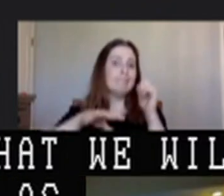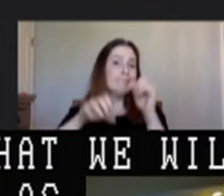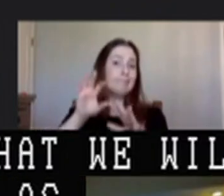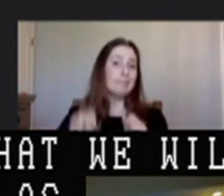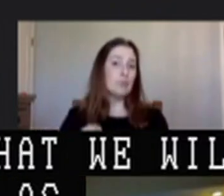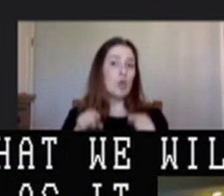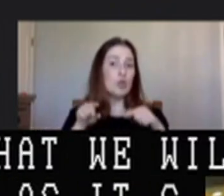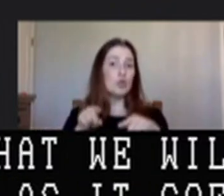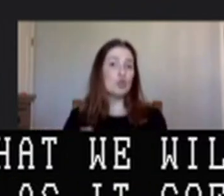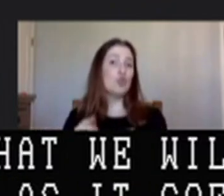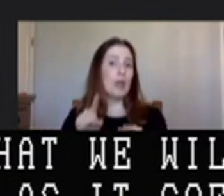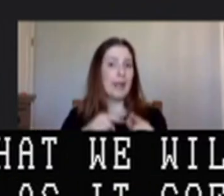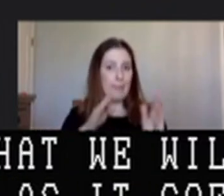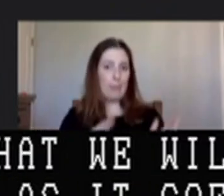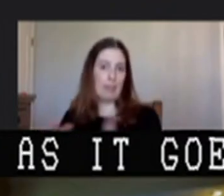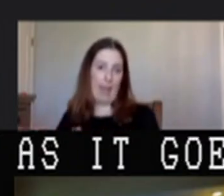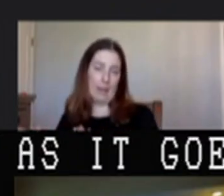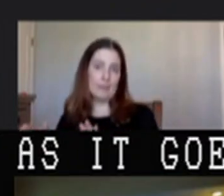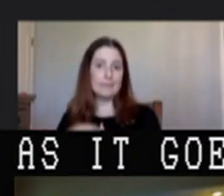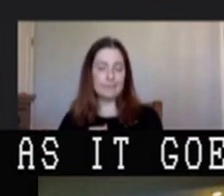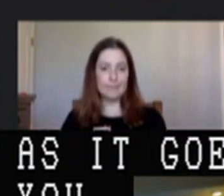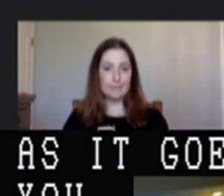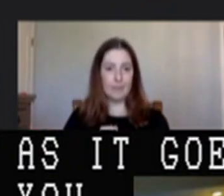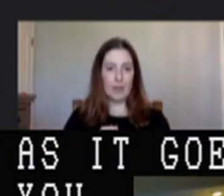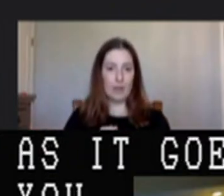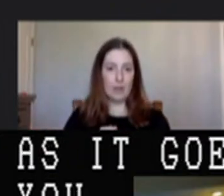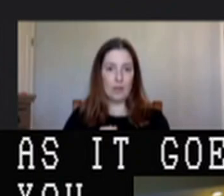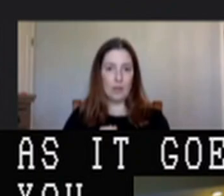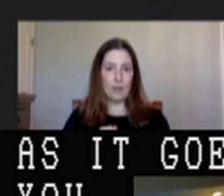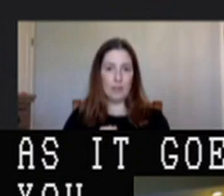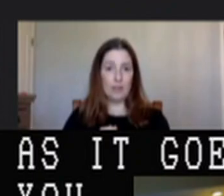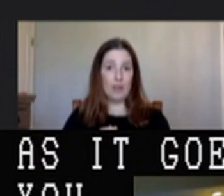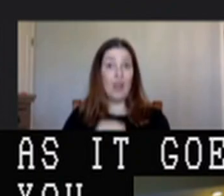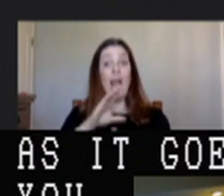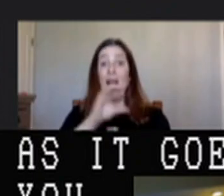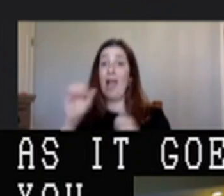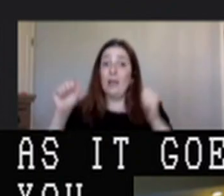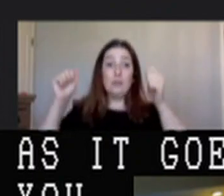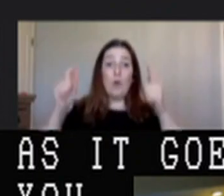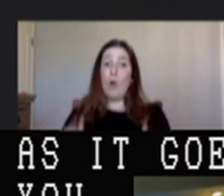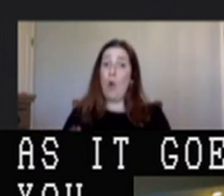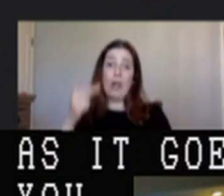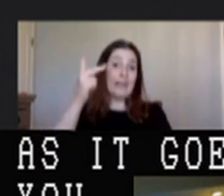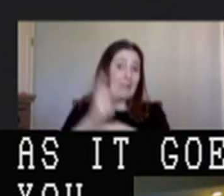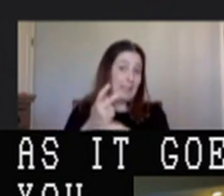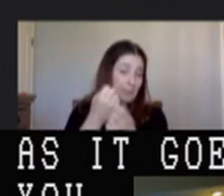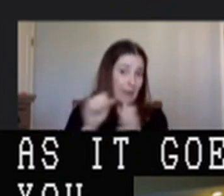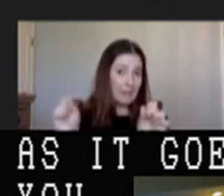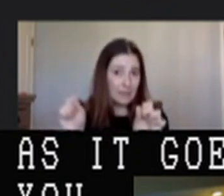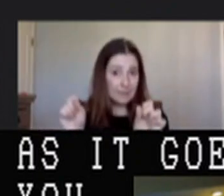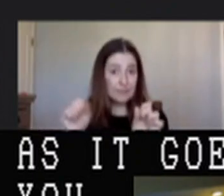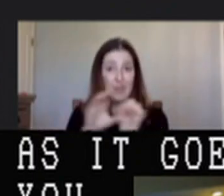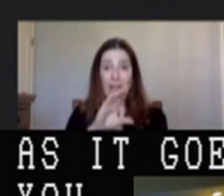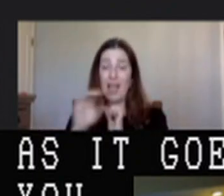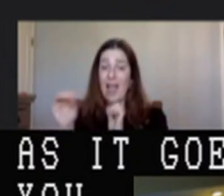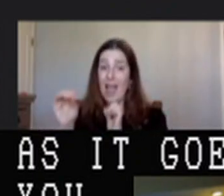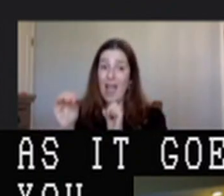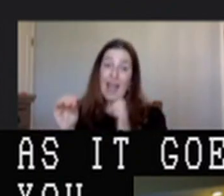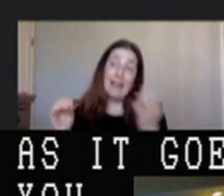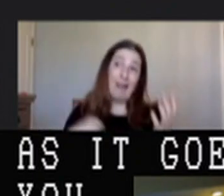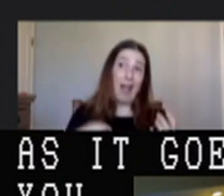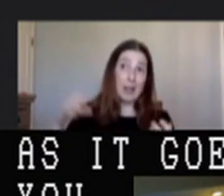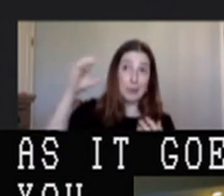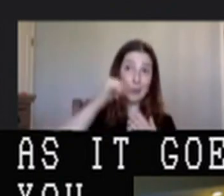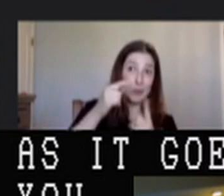So thank you, and thank you. Everybody keep safe, and most likely we'll have another virtual meeting,